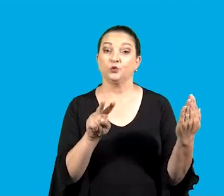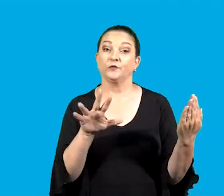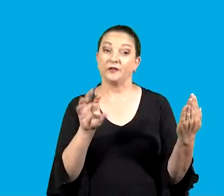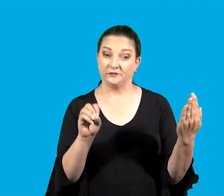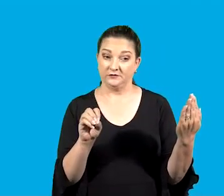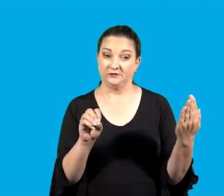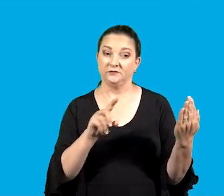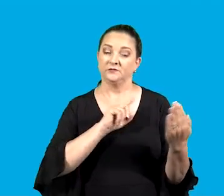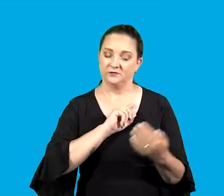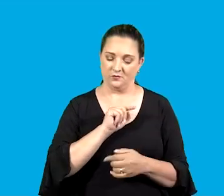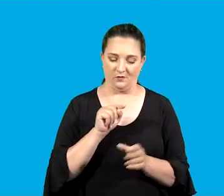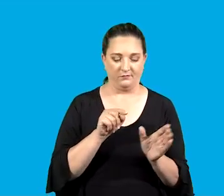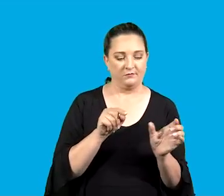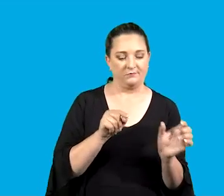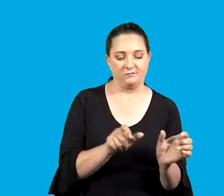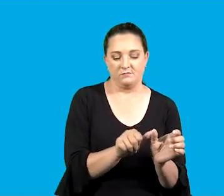1,766,250. So I come here, that's